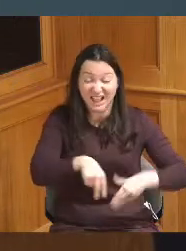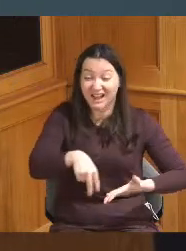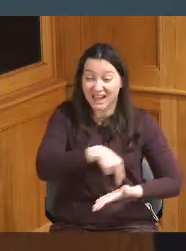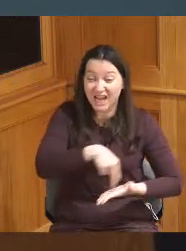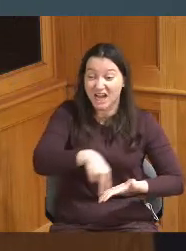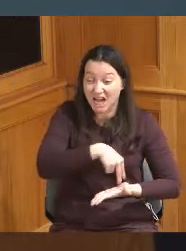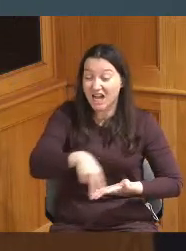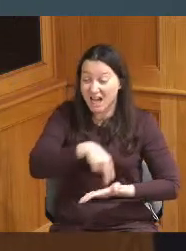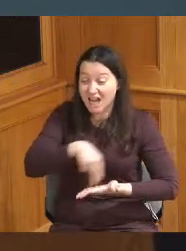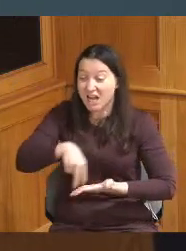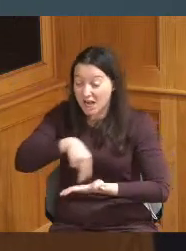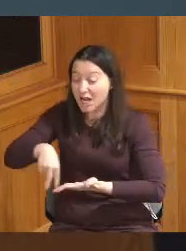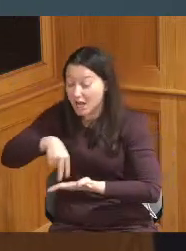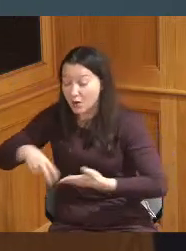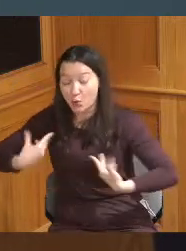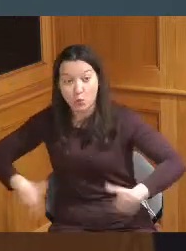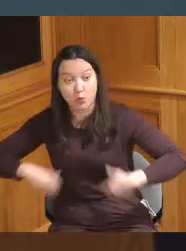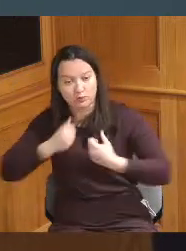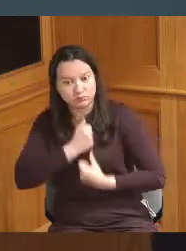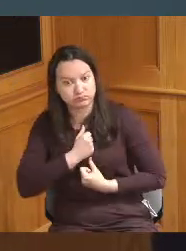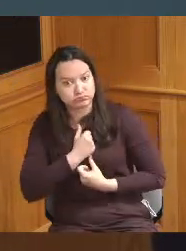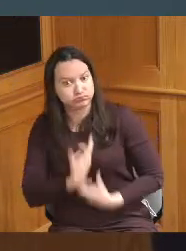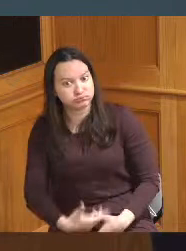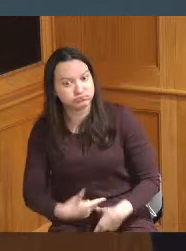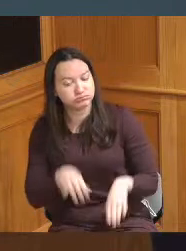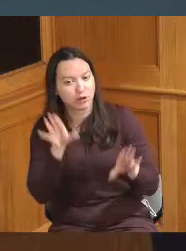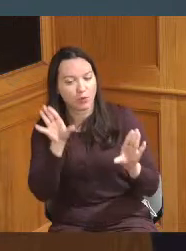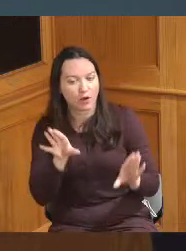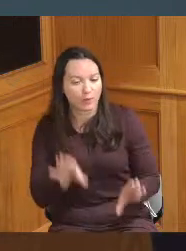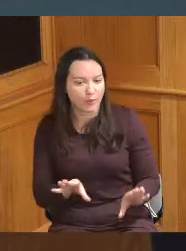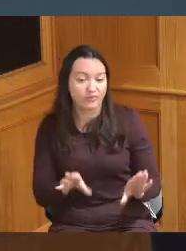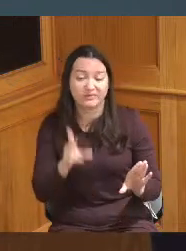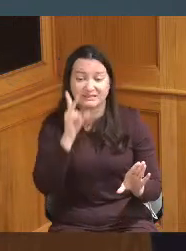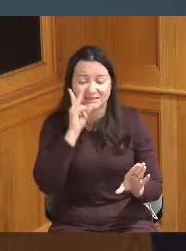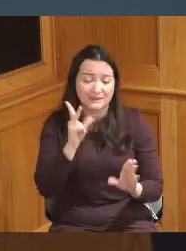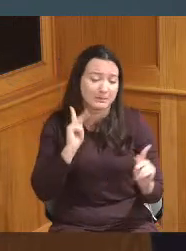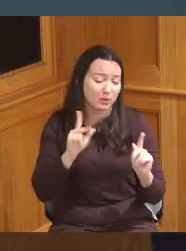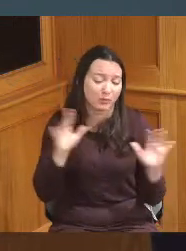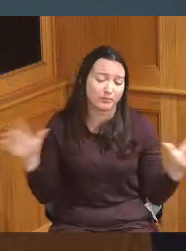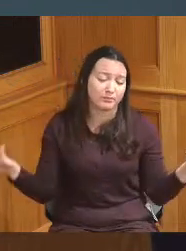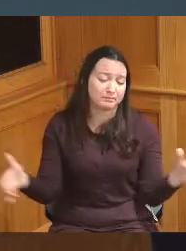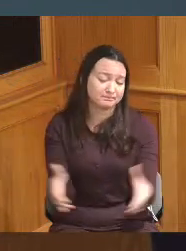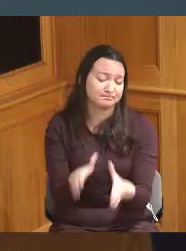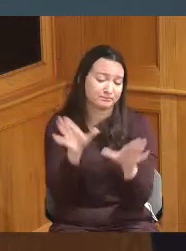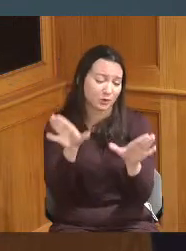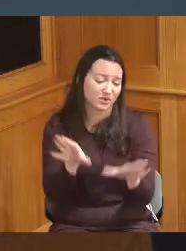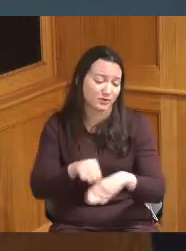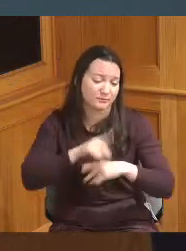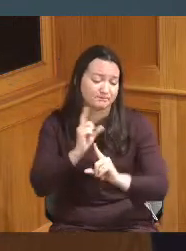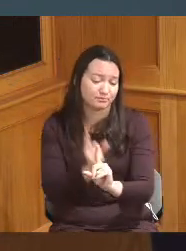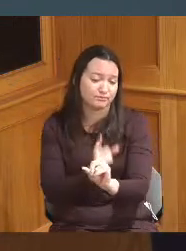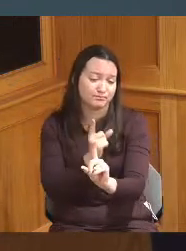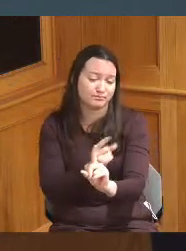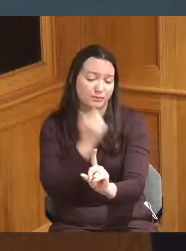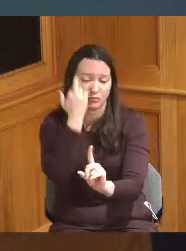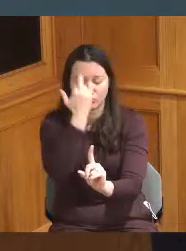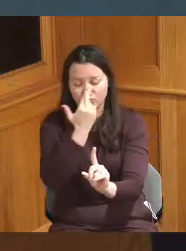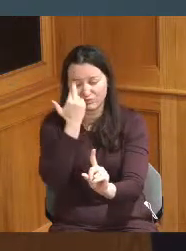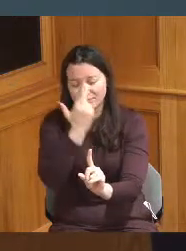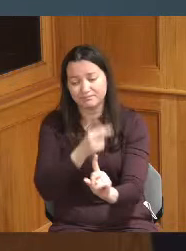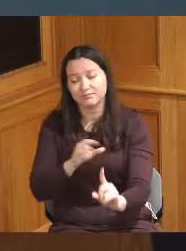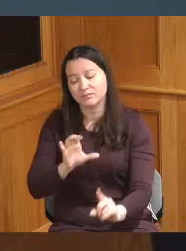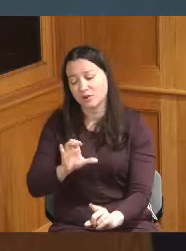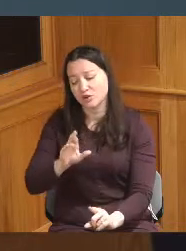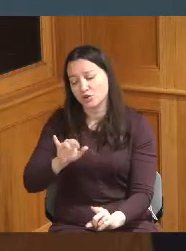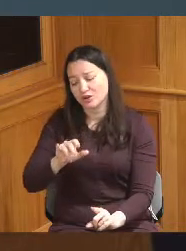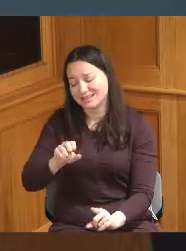tried to get to your car. And it was just great seeing everyone coming together for a great cause. And Curtis Fuller was